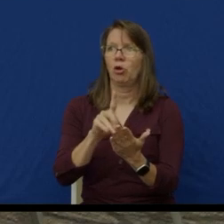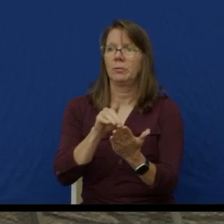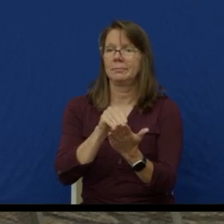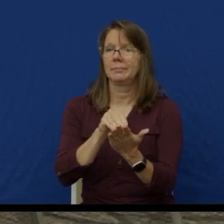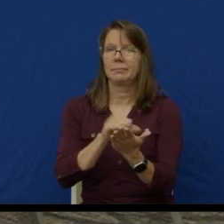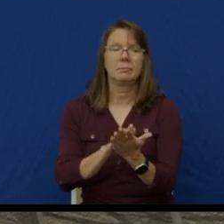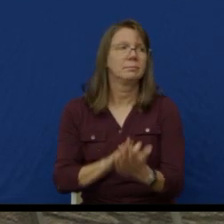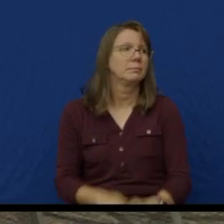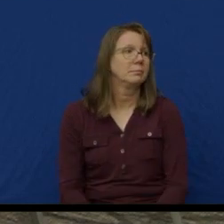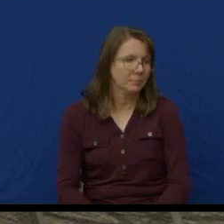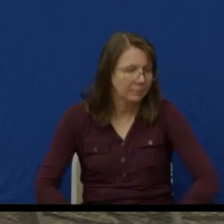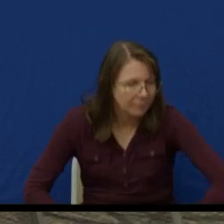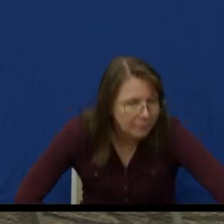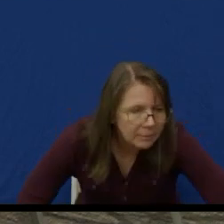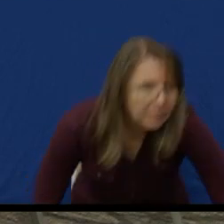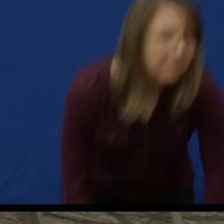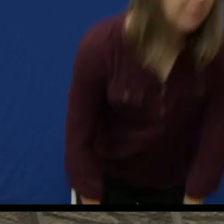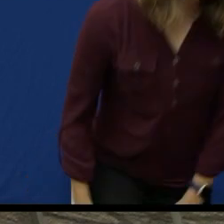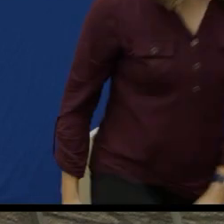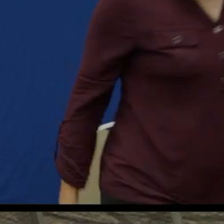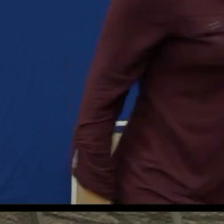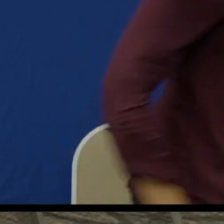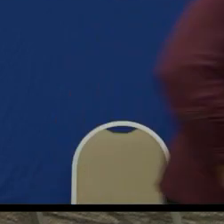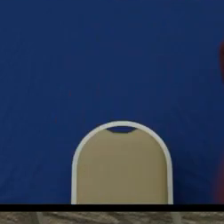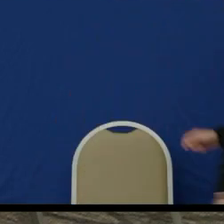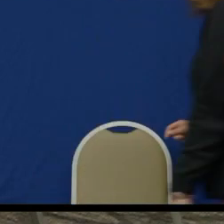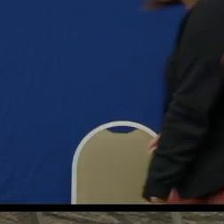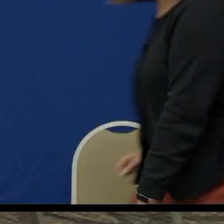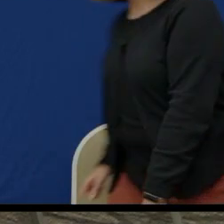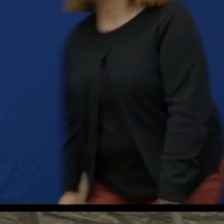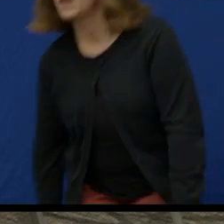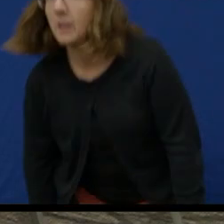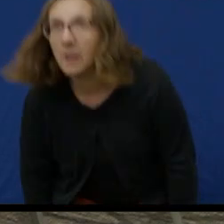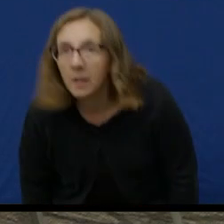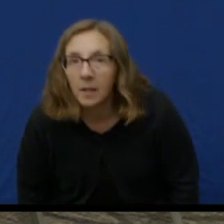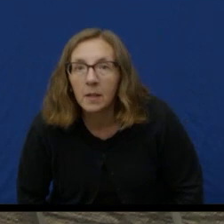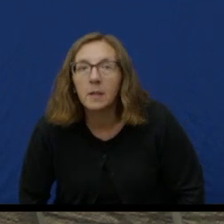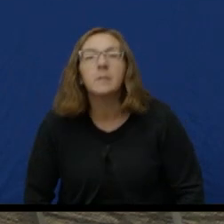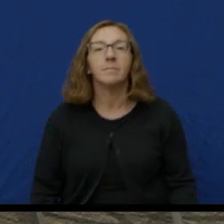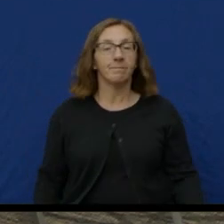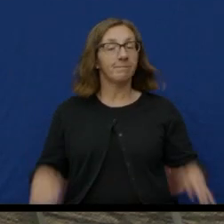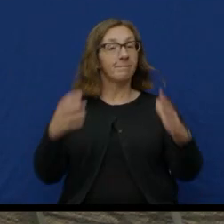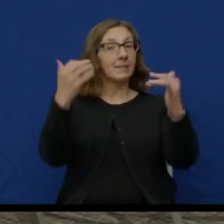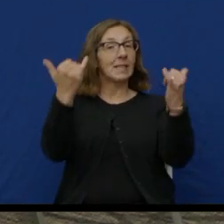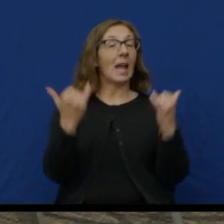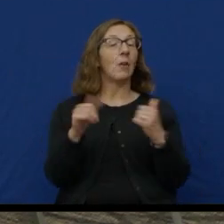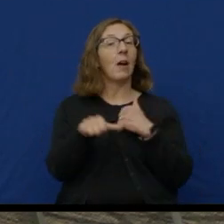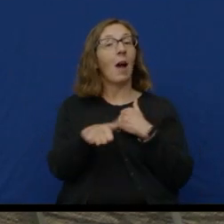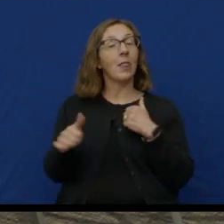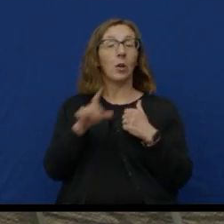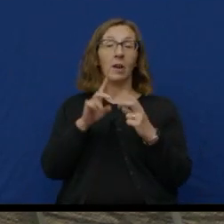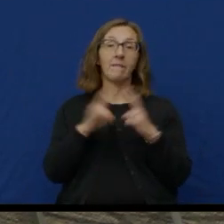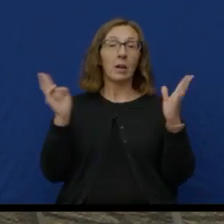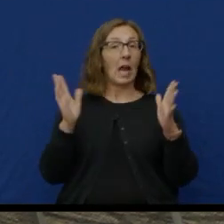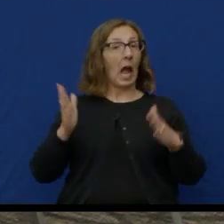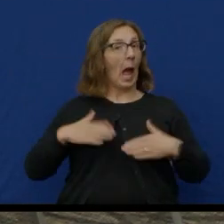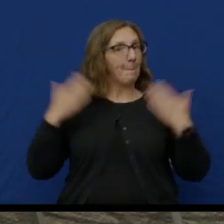We now come to another really happy occasion, the presentation of the